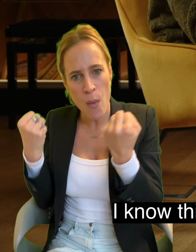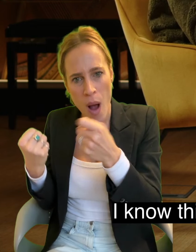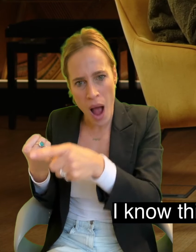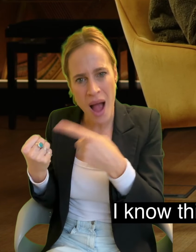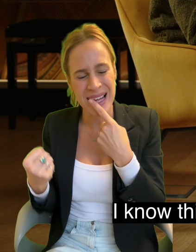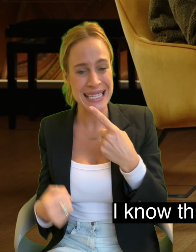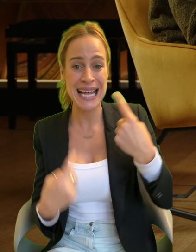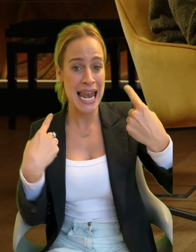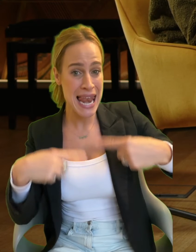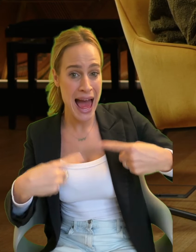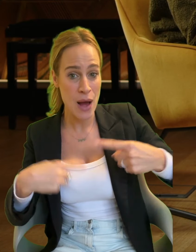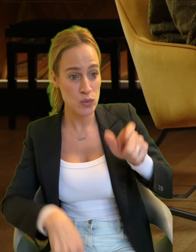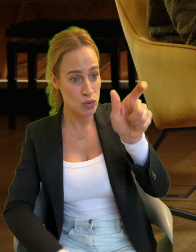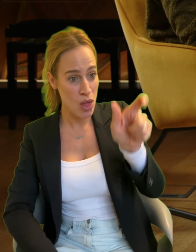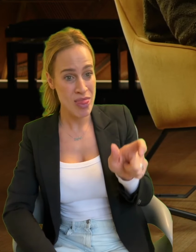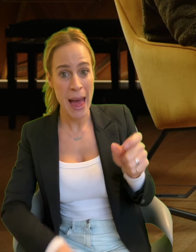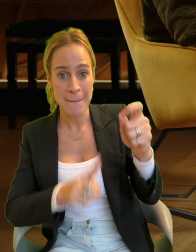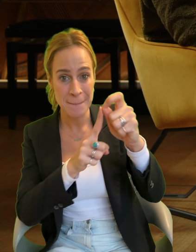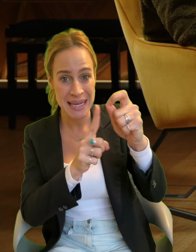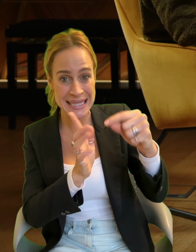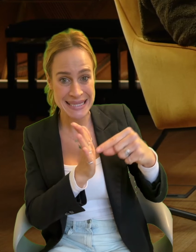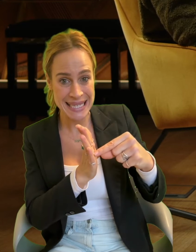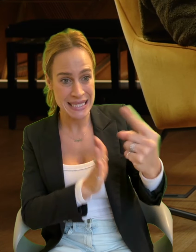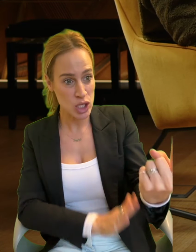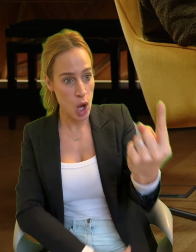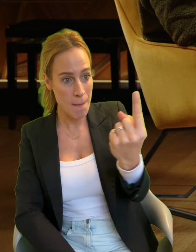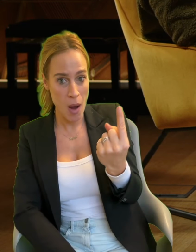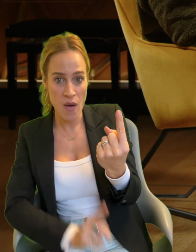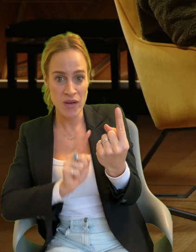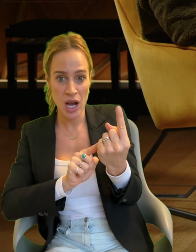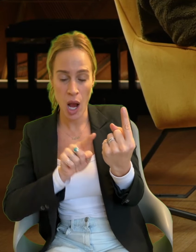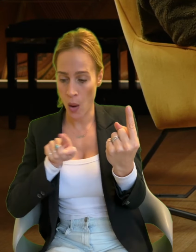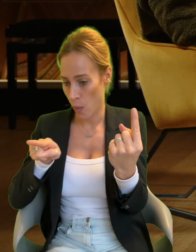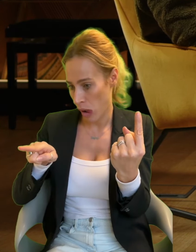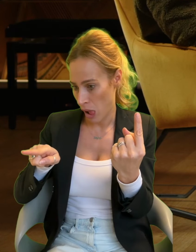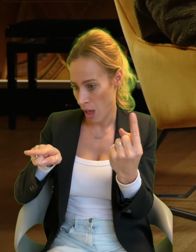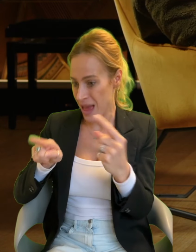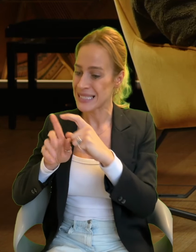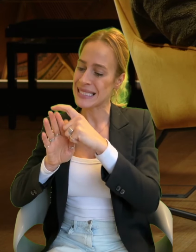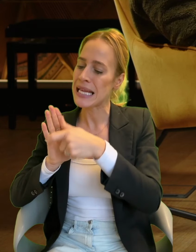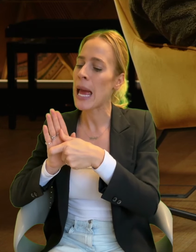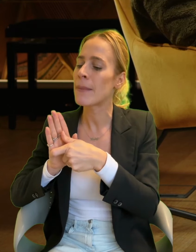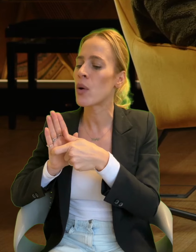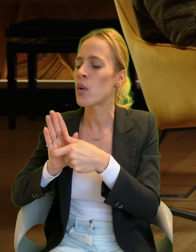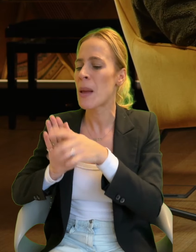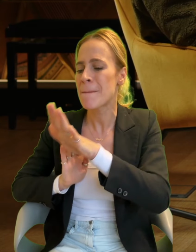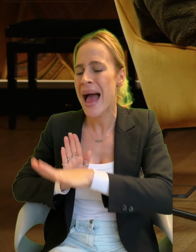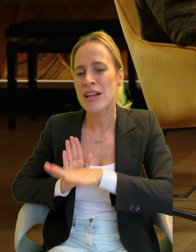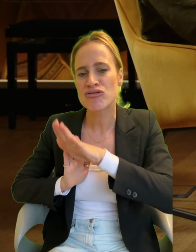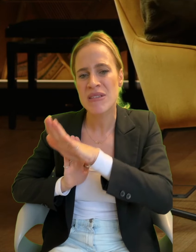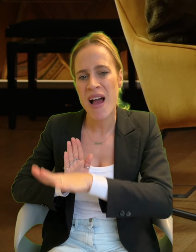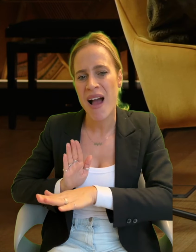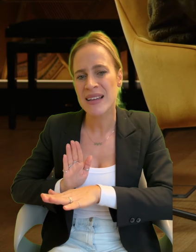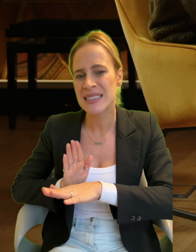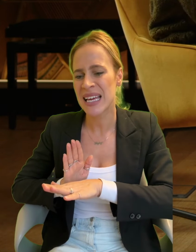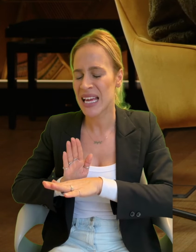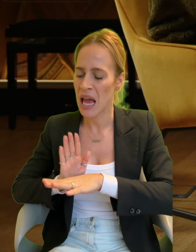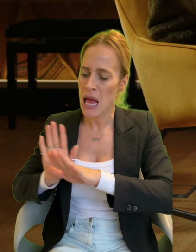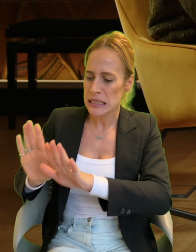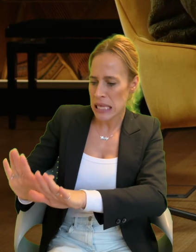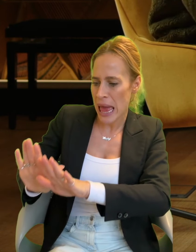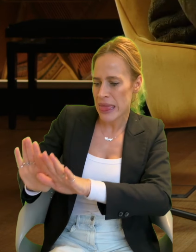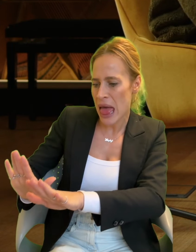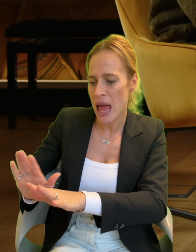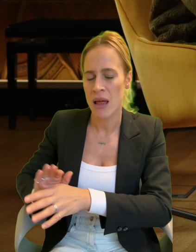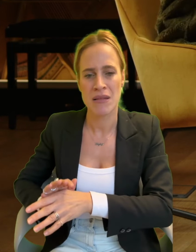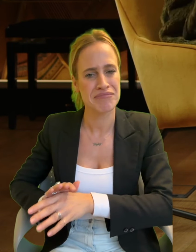allowed somebody to kind of go, disabled, you do this, patronise him, belittle him, stay there. I said,